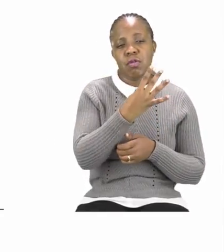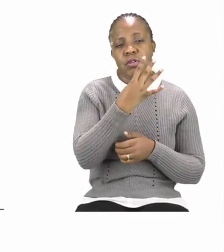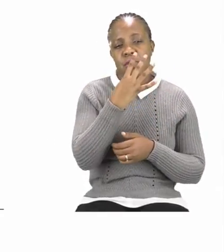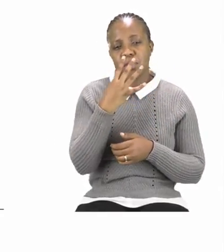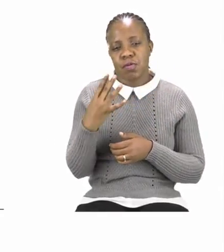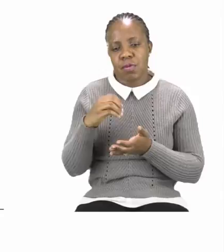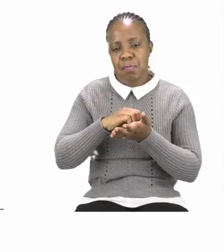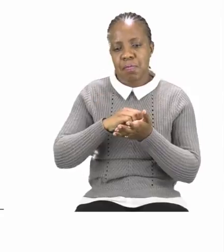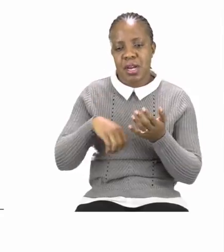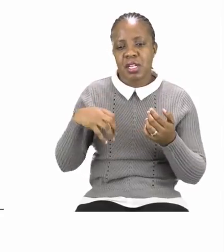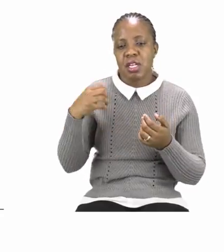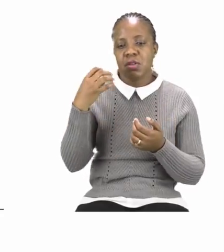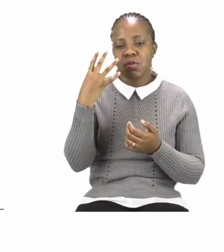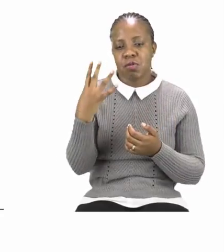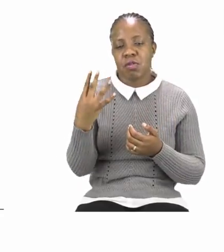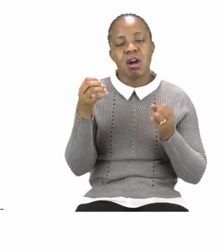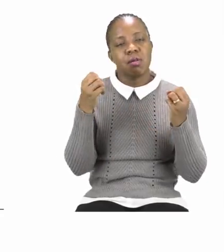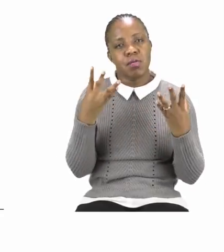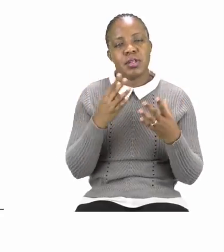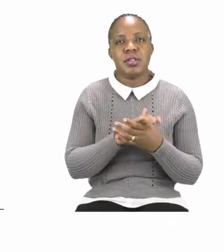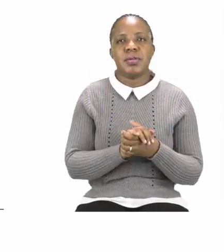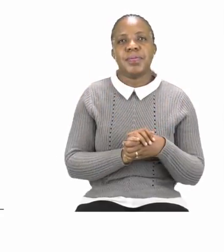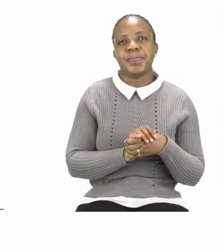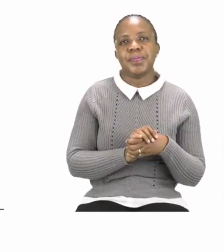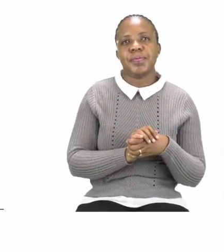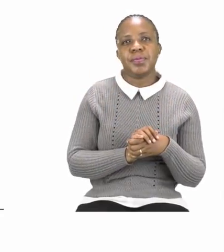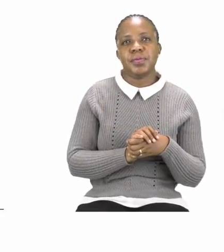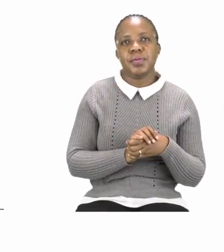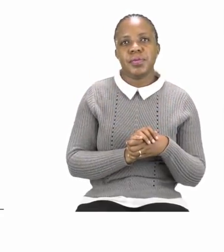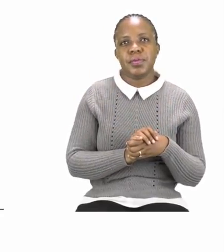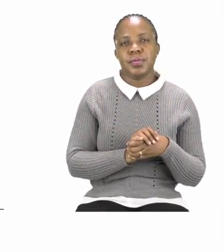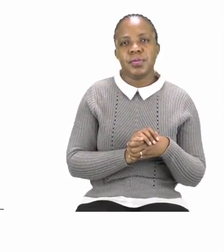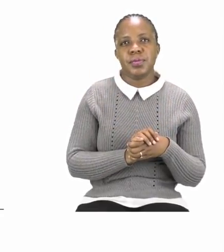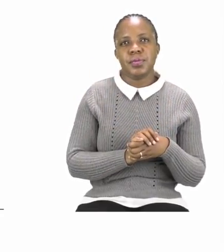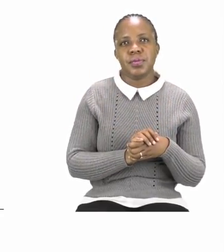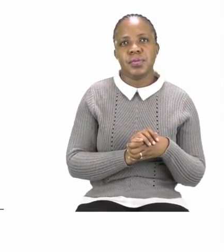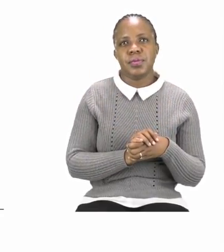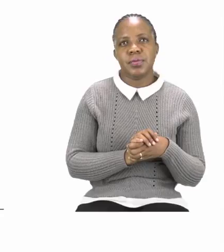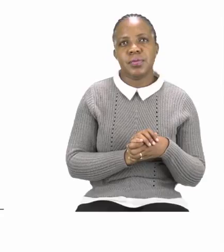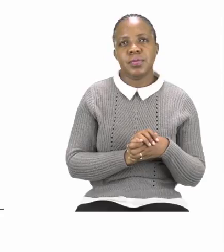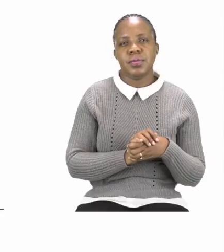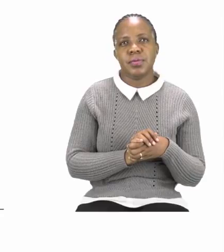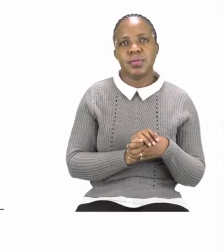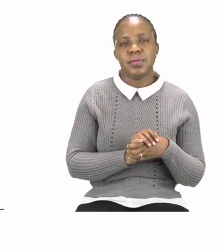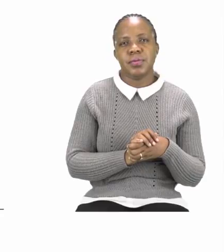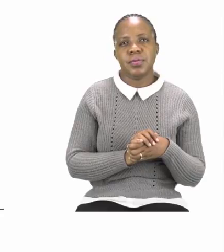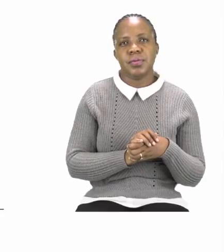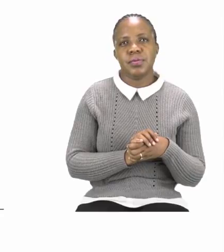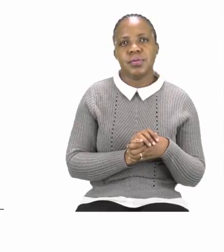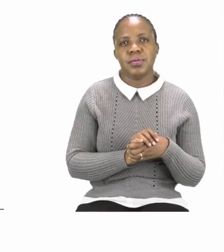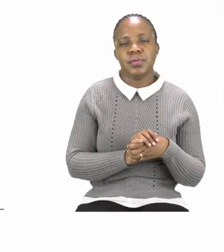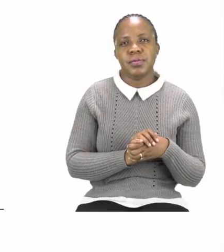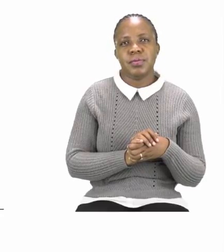4. So when our box is just after the equal sign, we are going